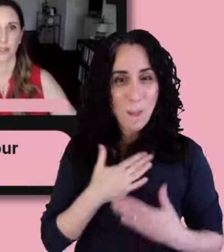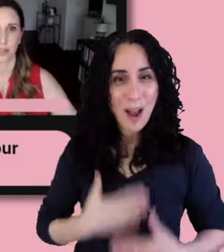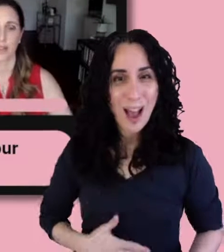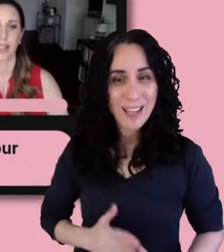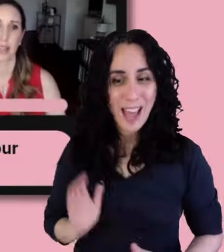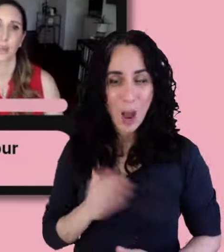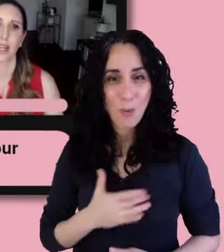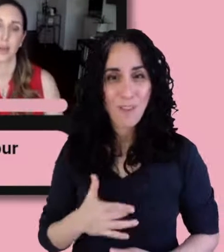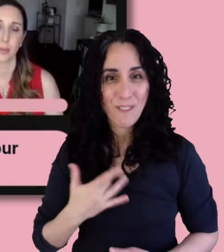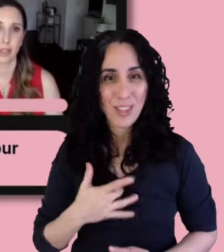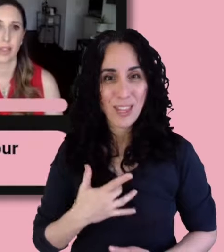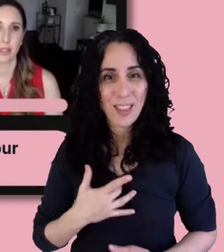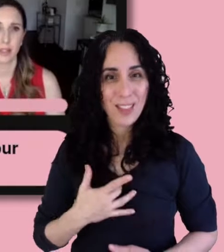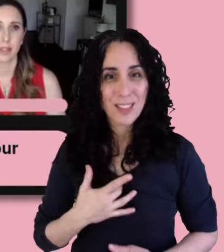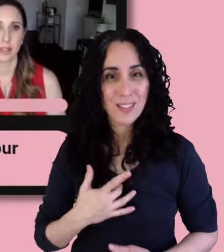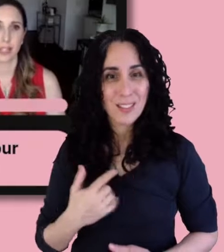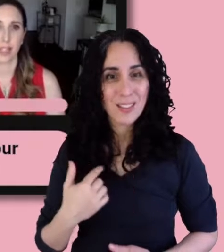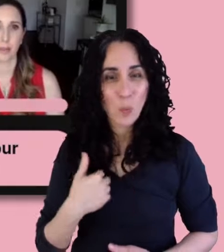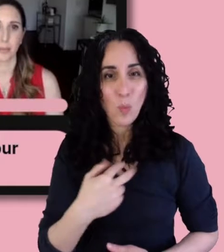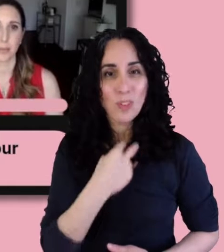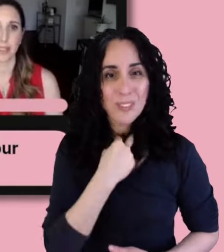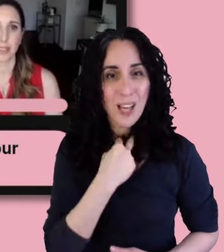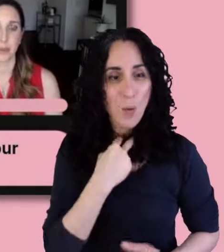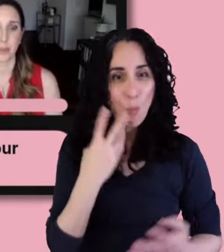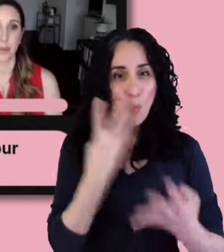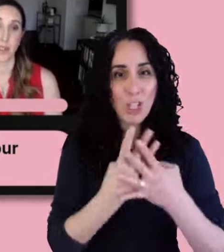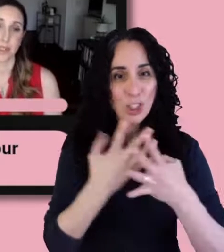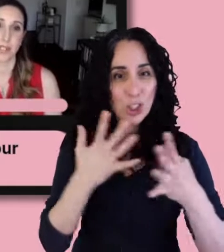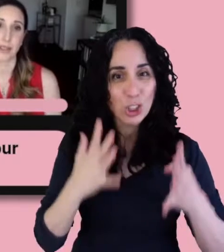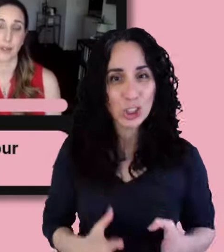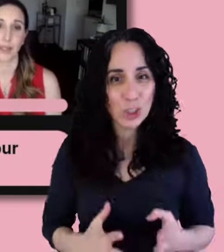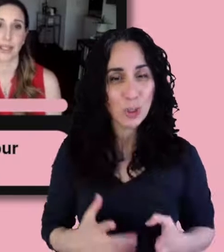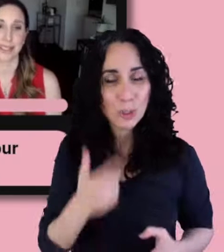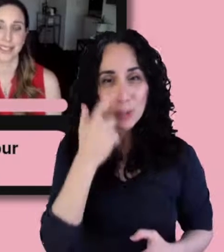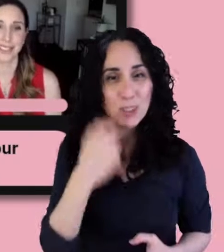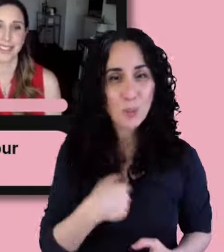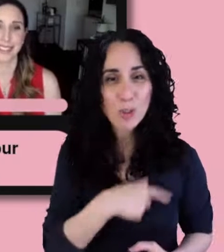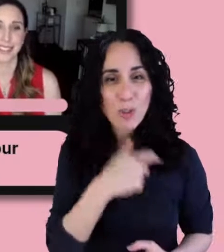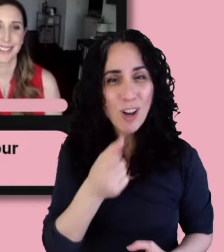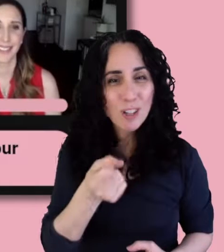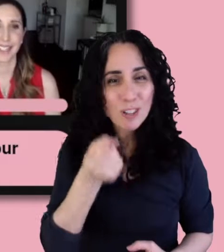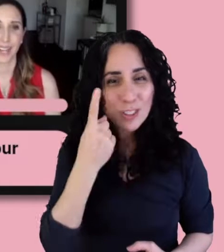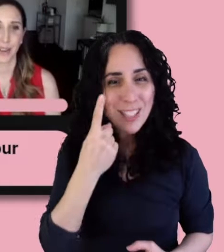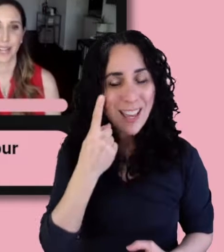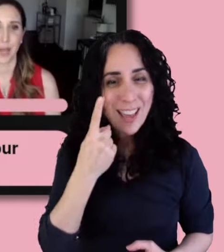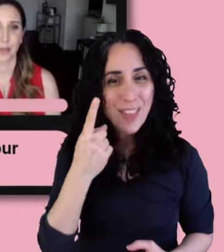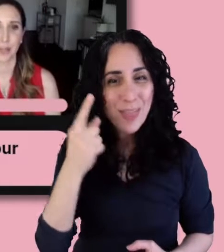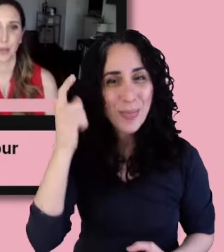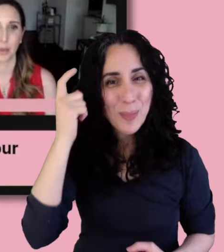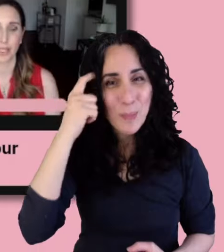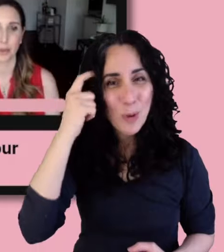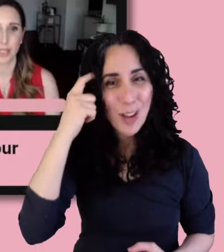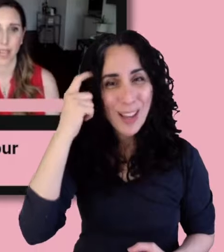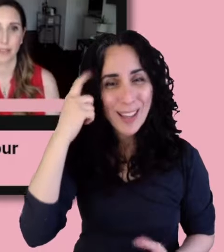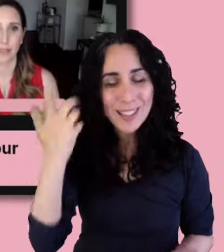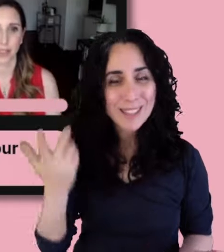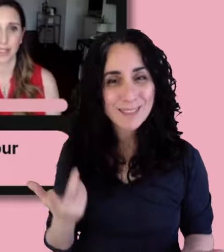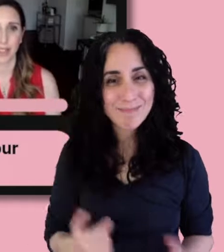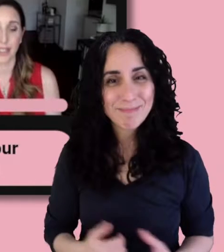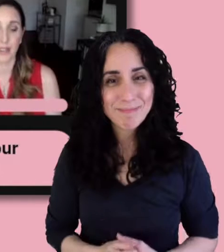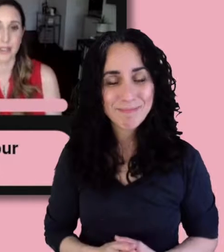to the feelings that come up, because we don't understand the brain and how that Yeah. happens. But we